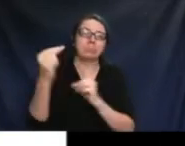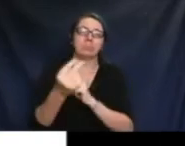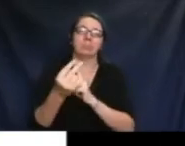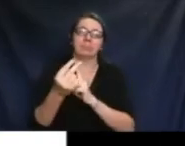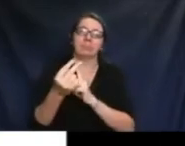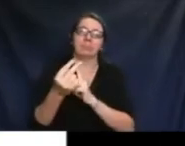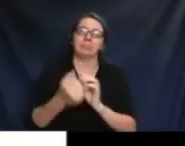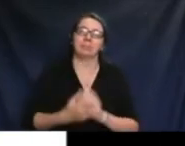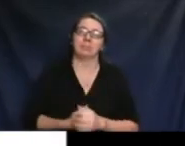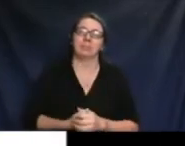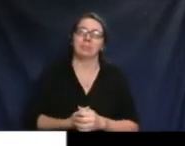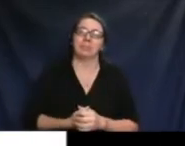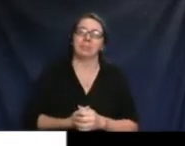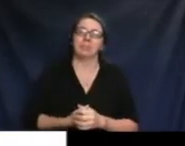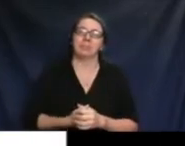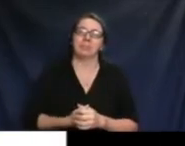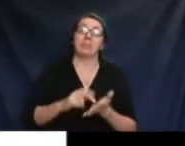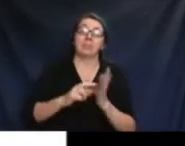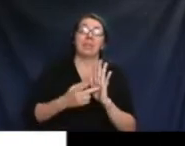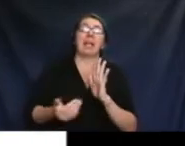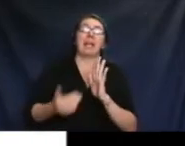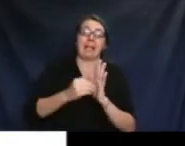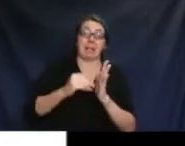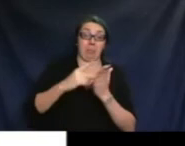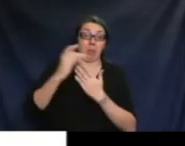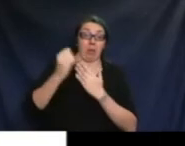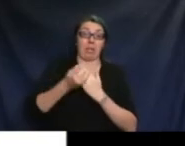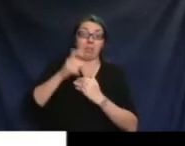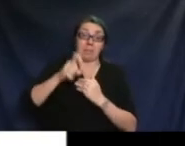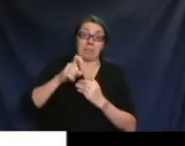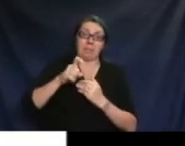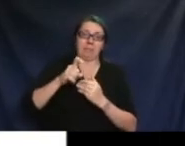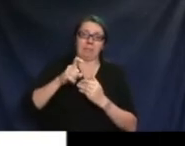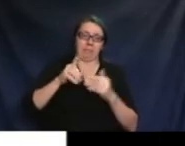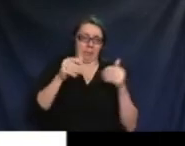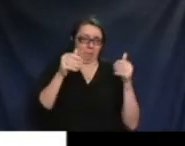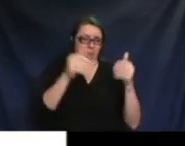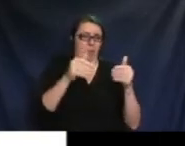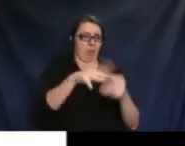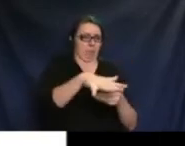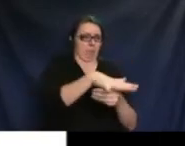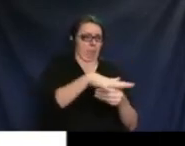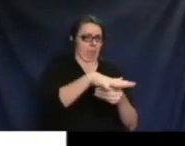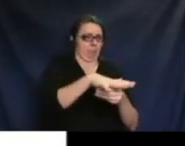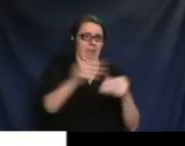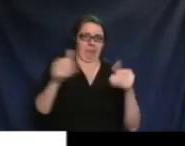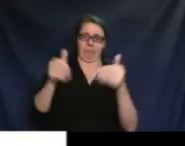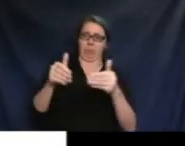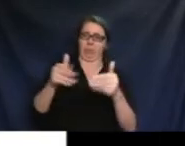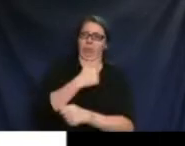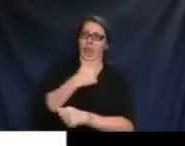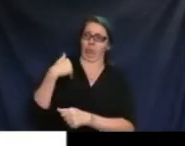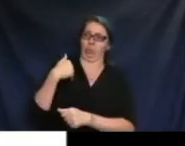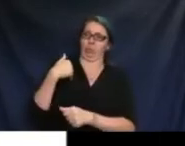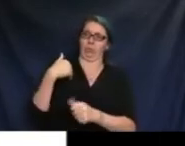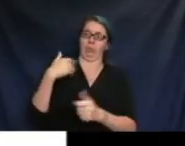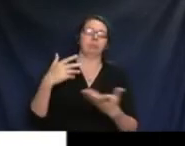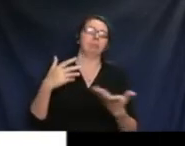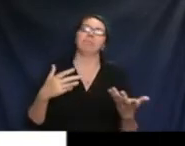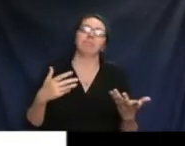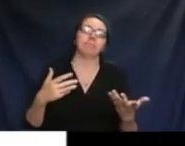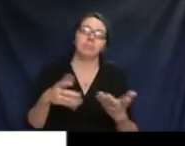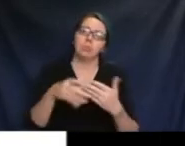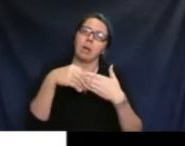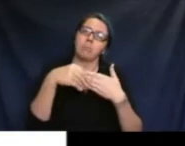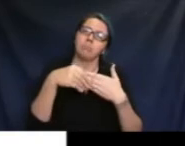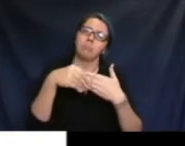literal project about, some artists will choose to work that way, but it's not required. I also just saw